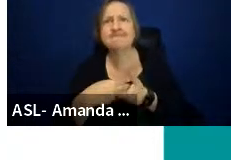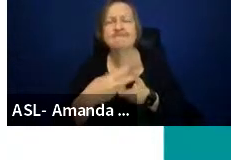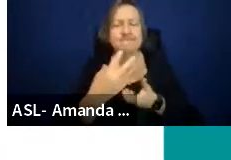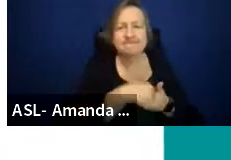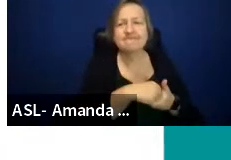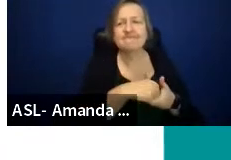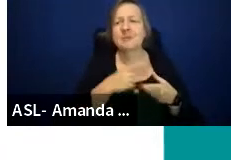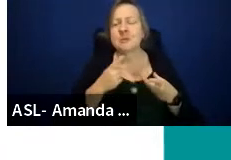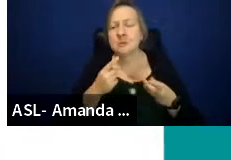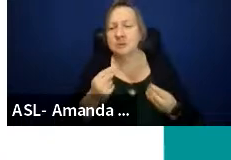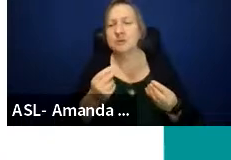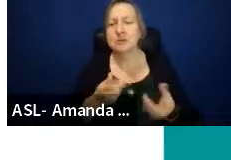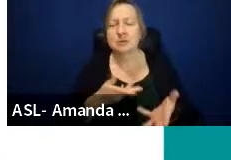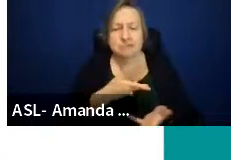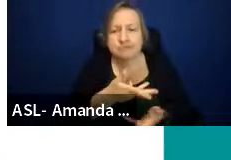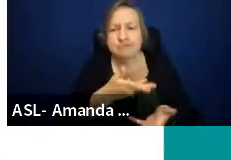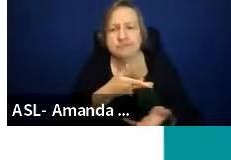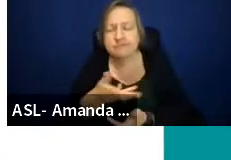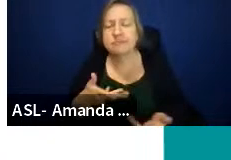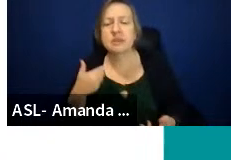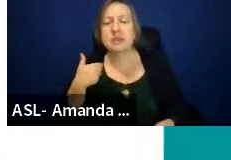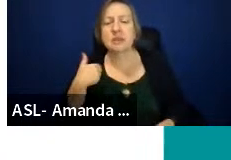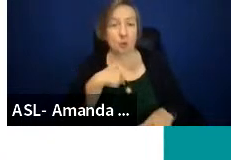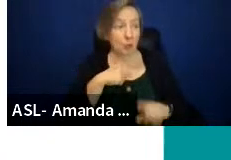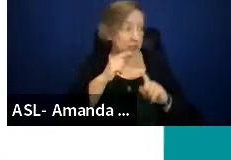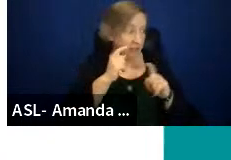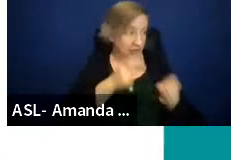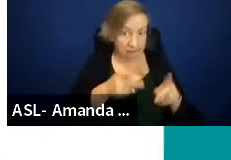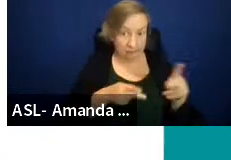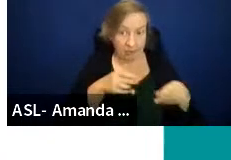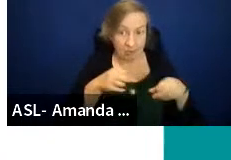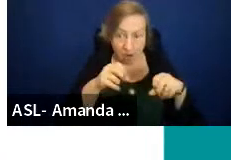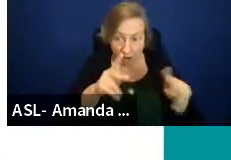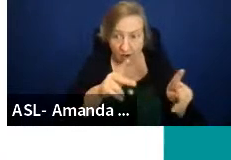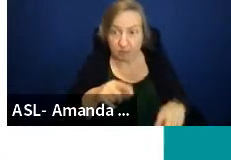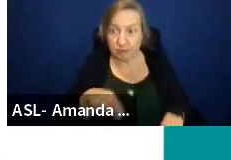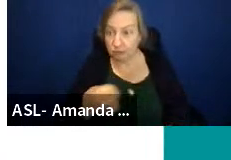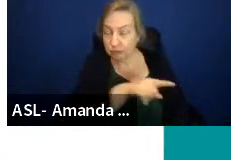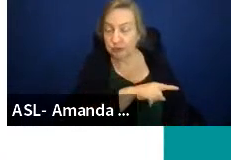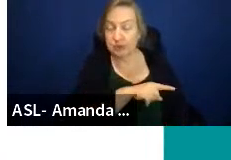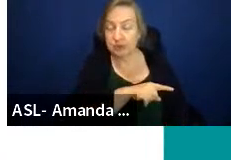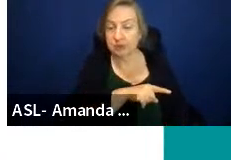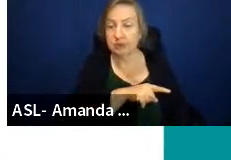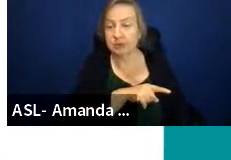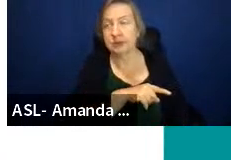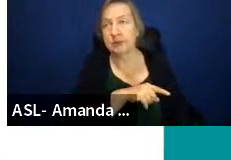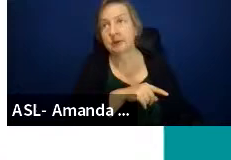doing things. Are we giving people an opportunity to really